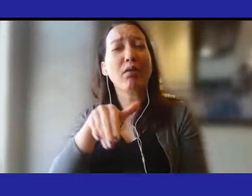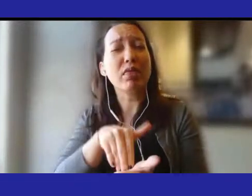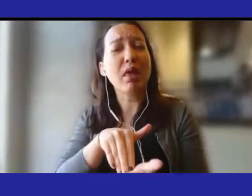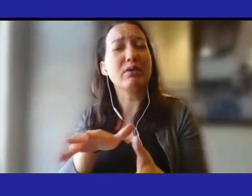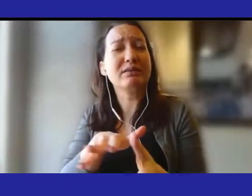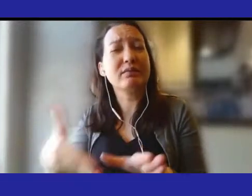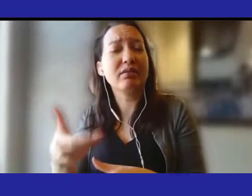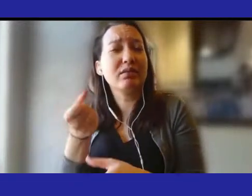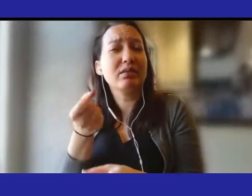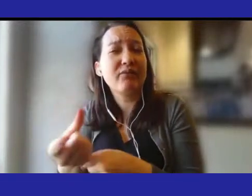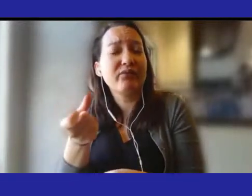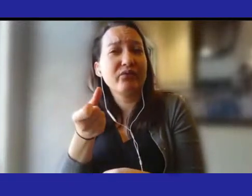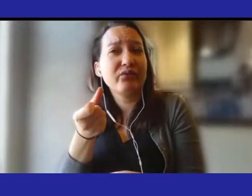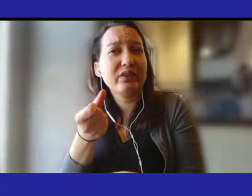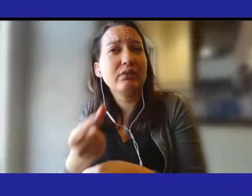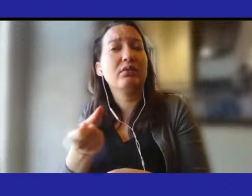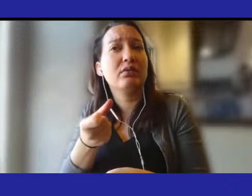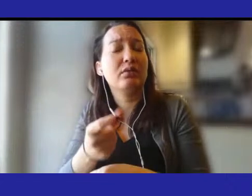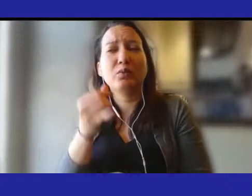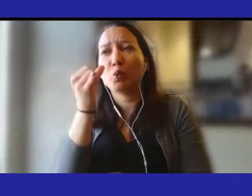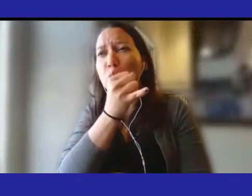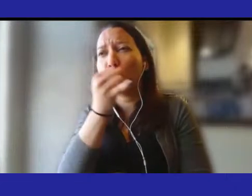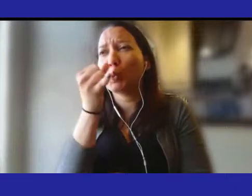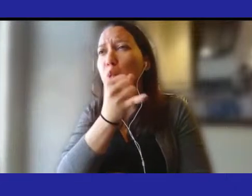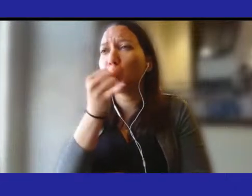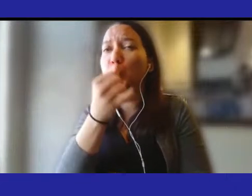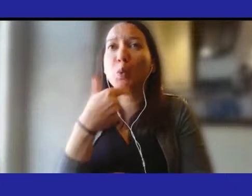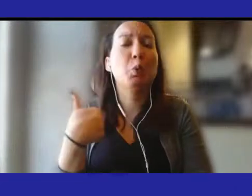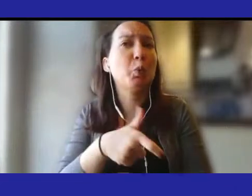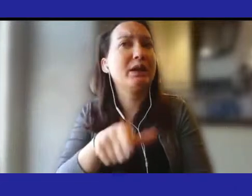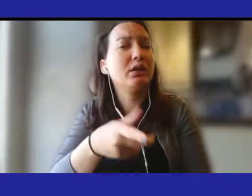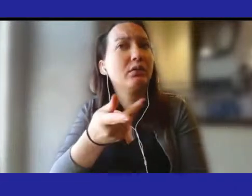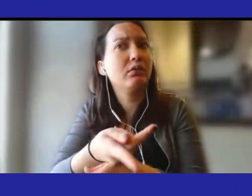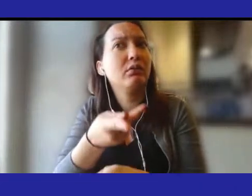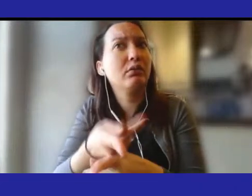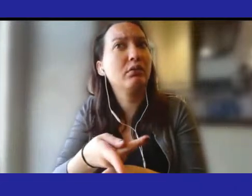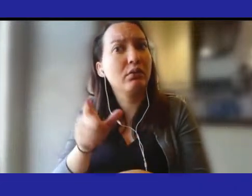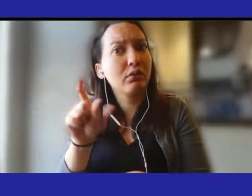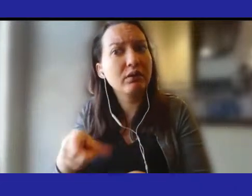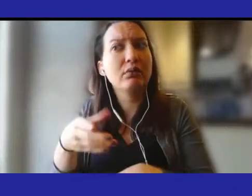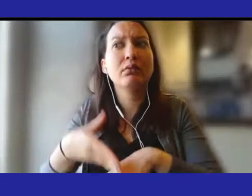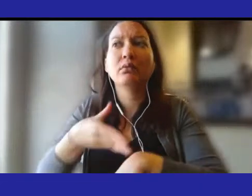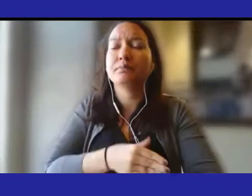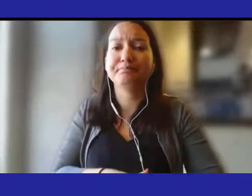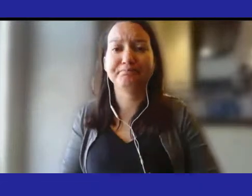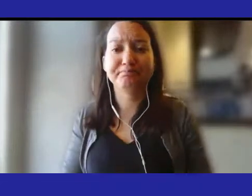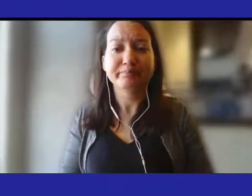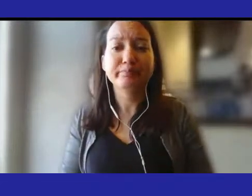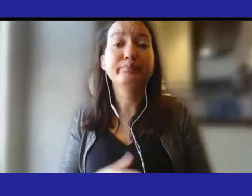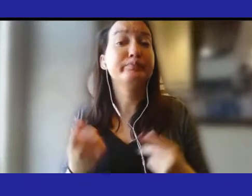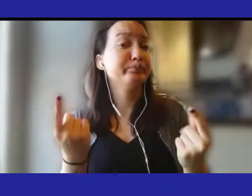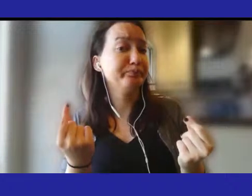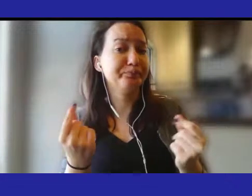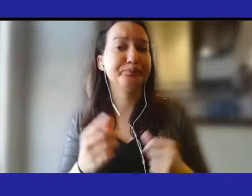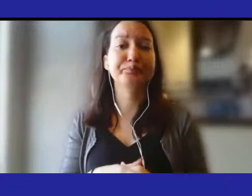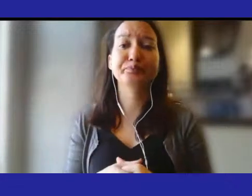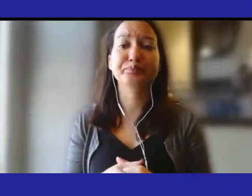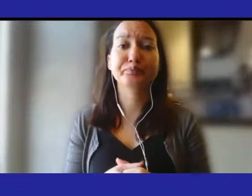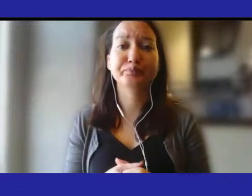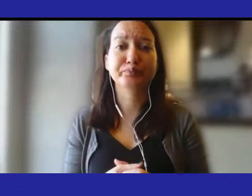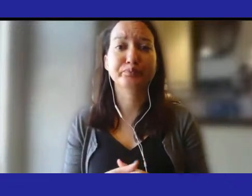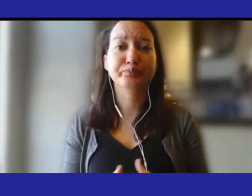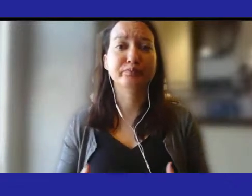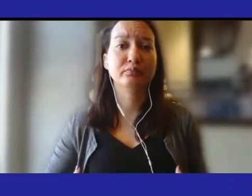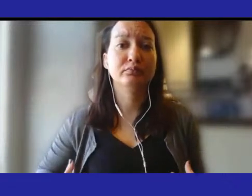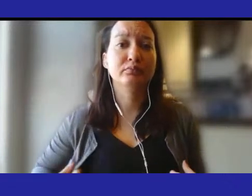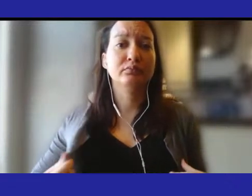year. That's crazy numbers and something that we need to do something about. So, next slide. Partnering with the Office